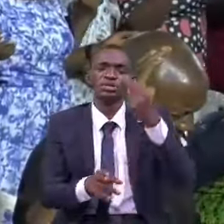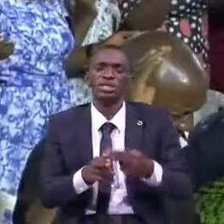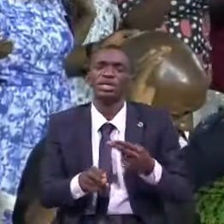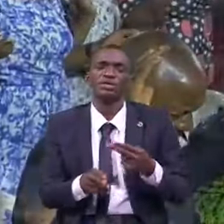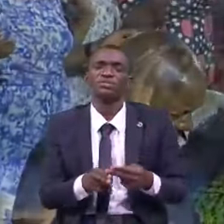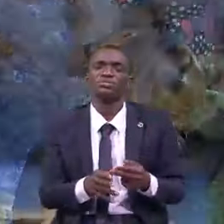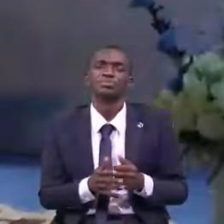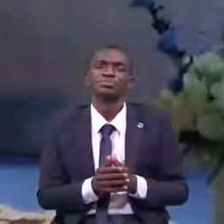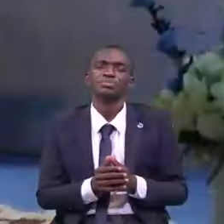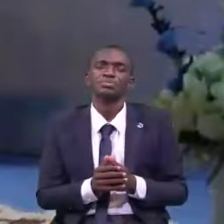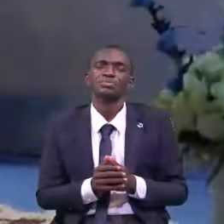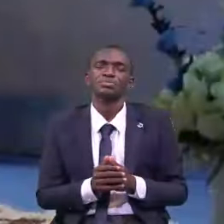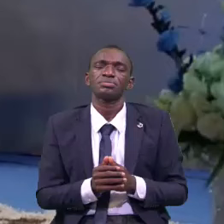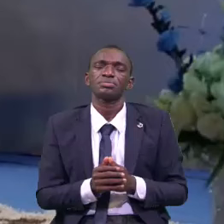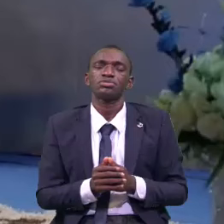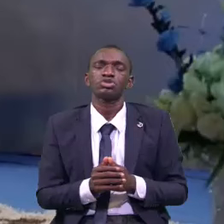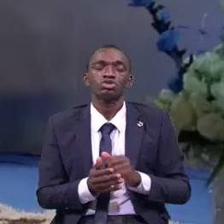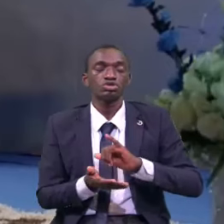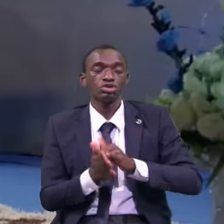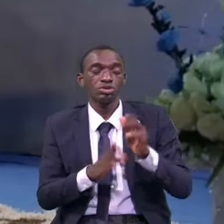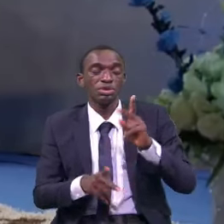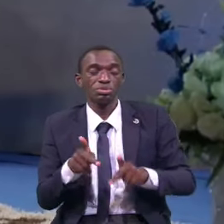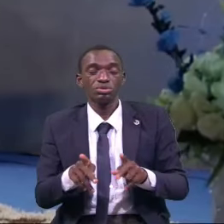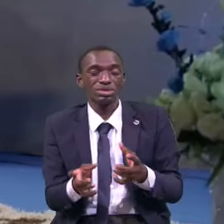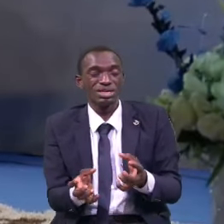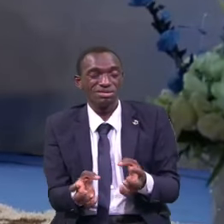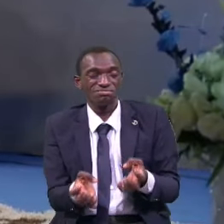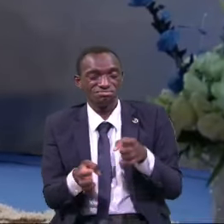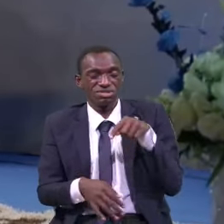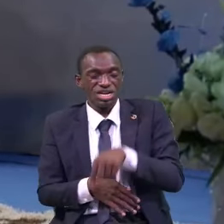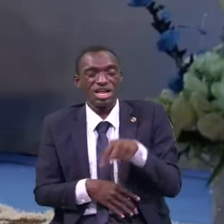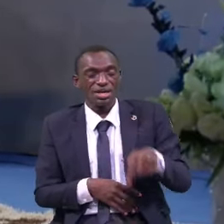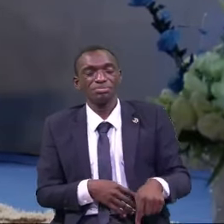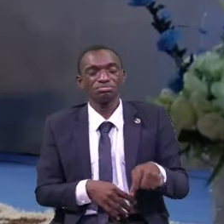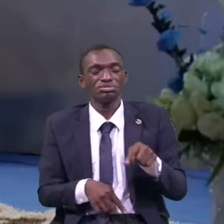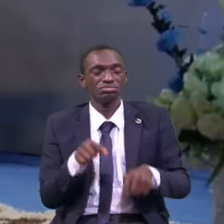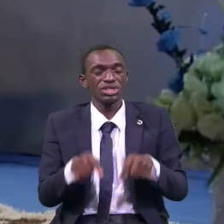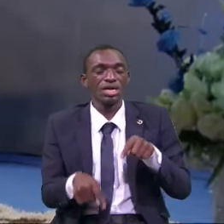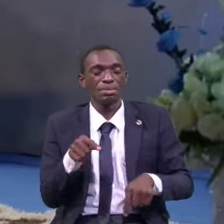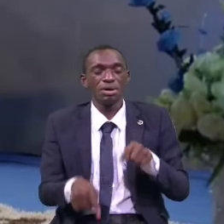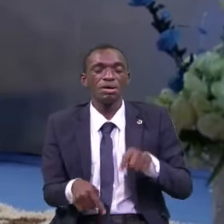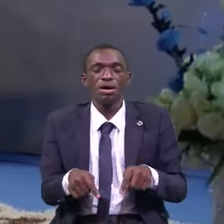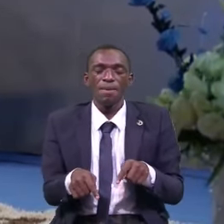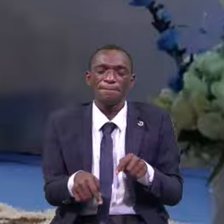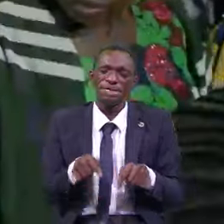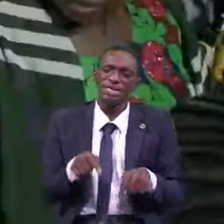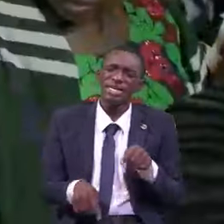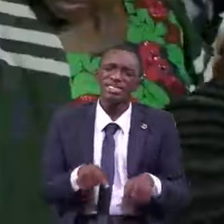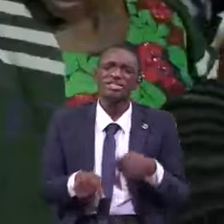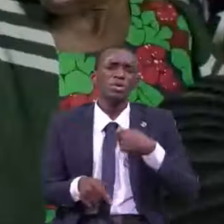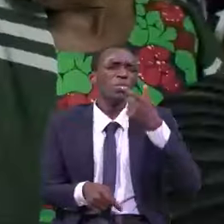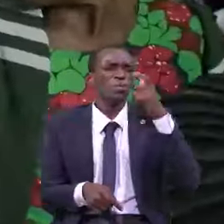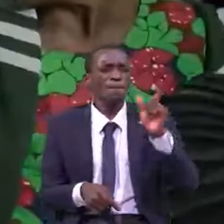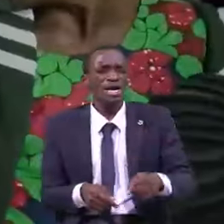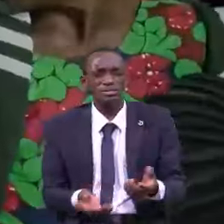name. Those who are lame, those who are paralyzed, I command, rise up and walk in Jesus'